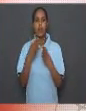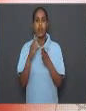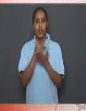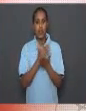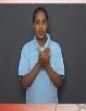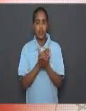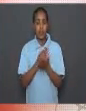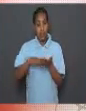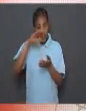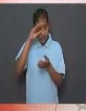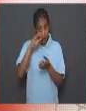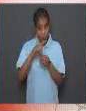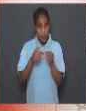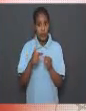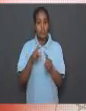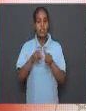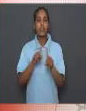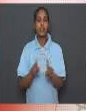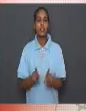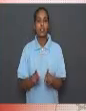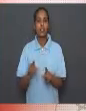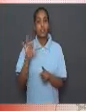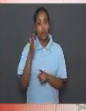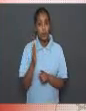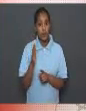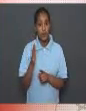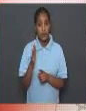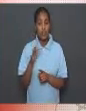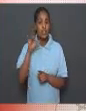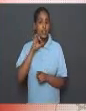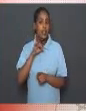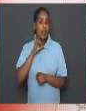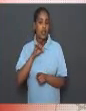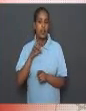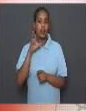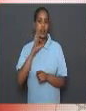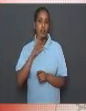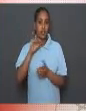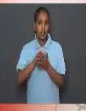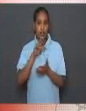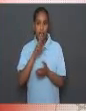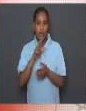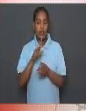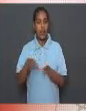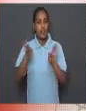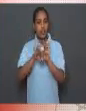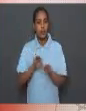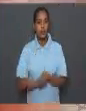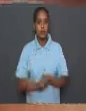lessons learning about the different types of synthetic rubbers that are